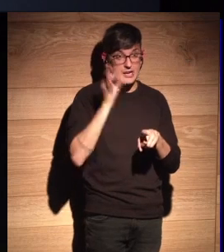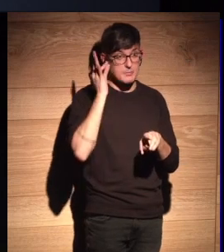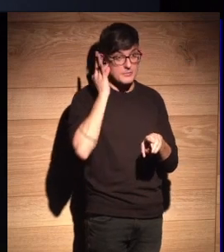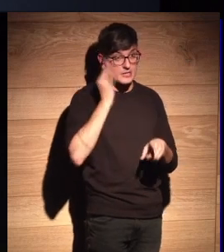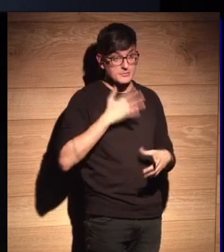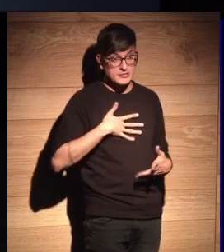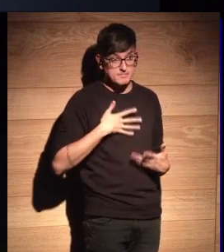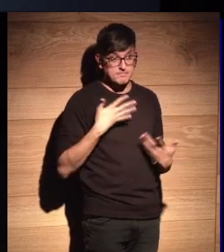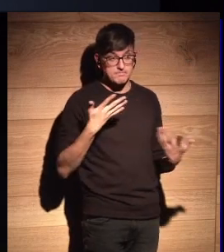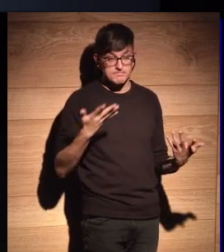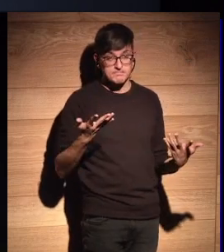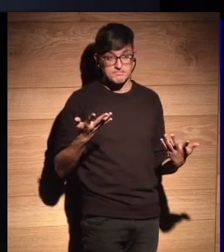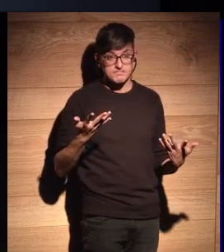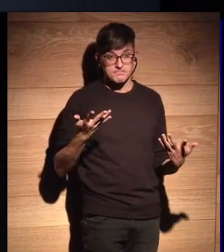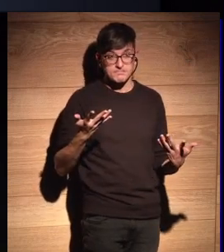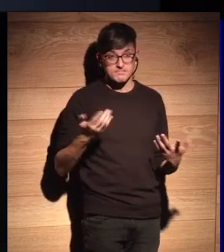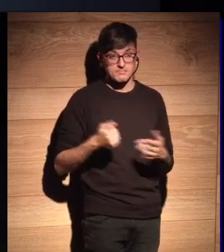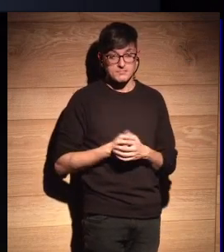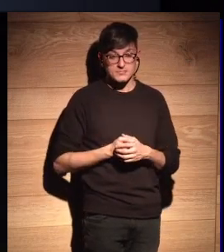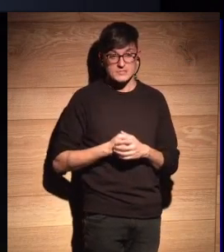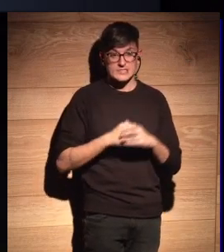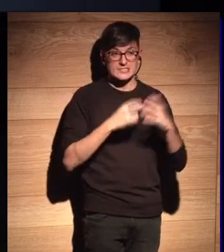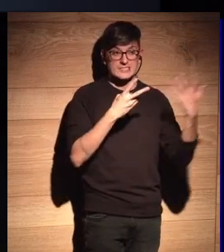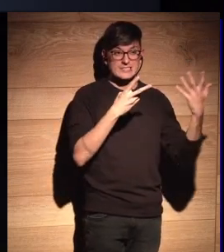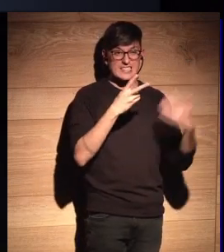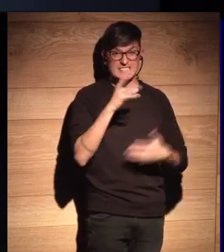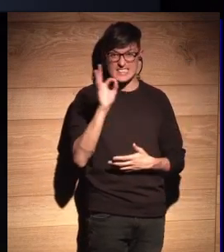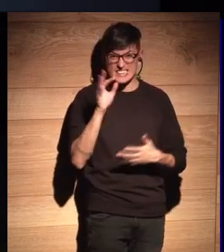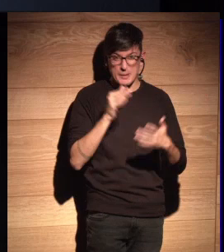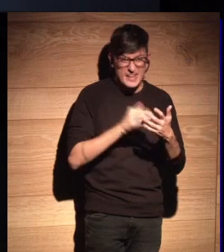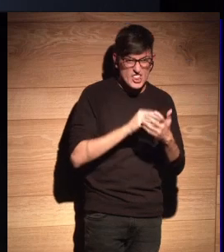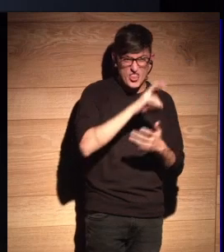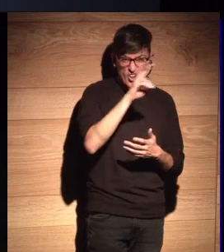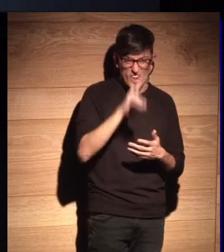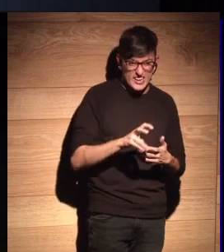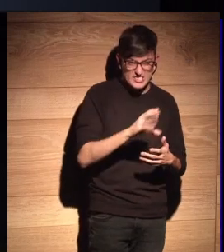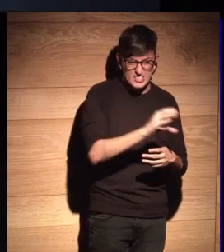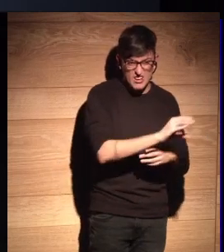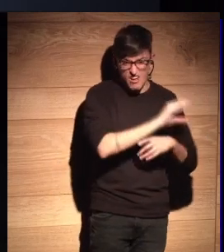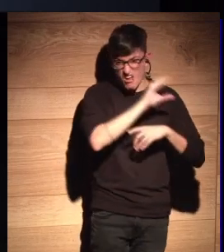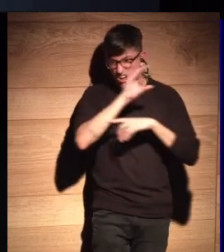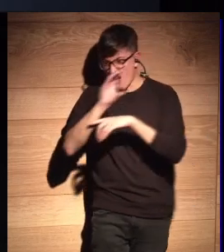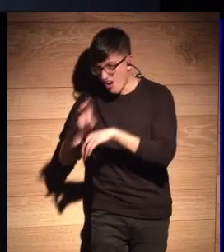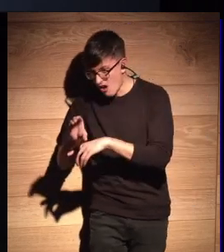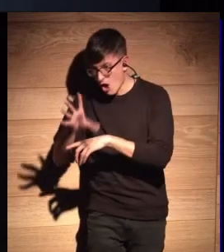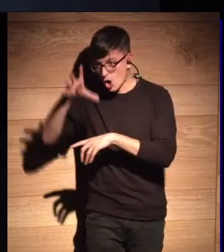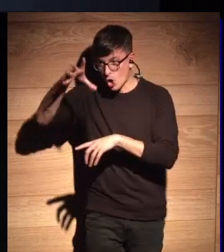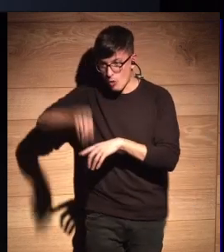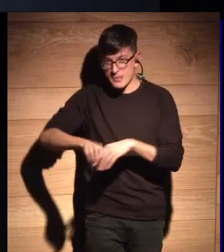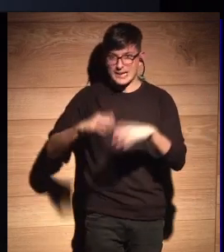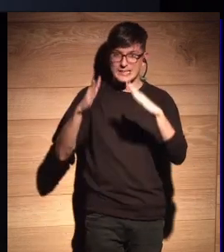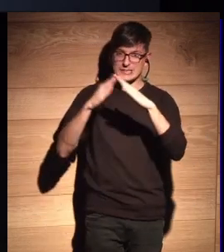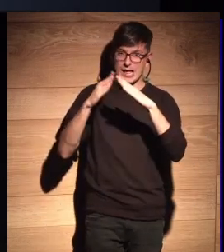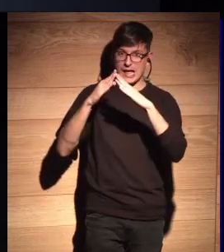$70,000 to meet with her and to buy her own home, her own house. Because